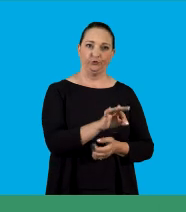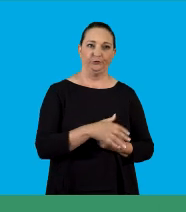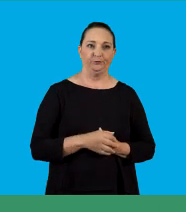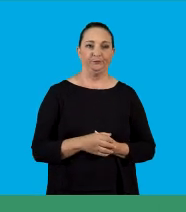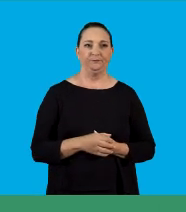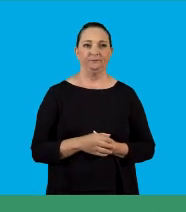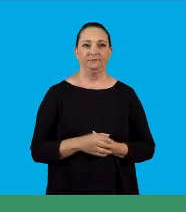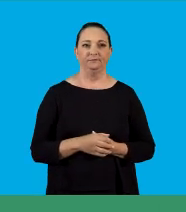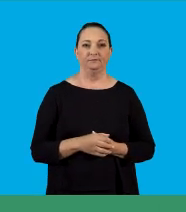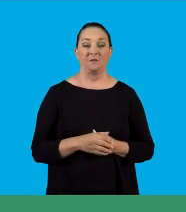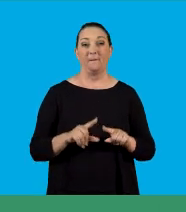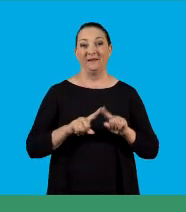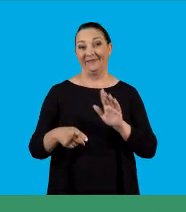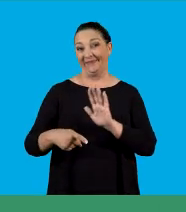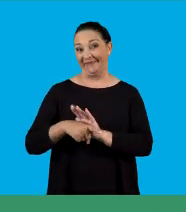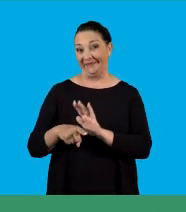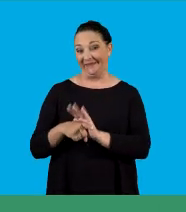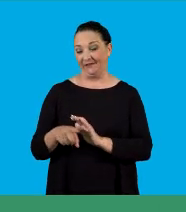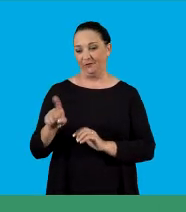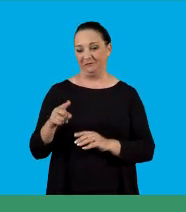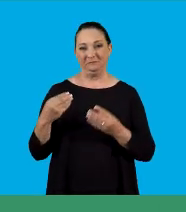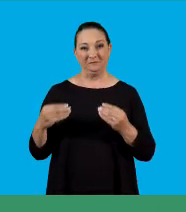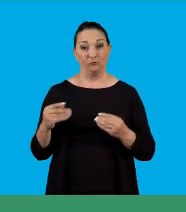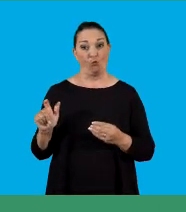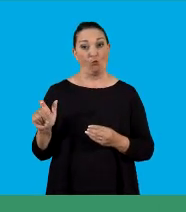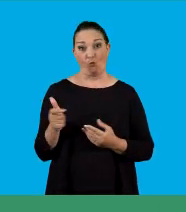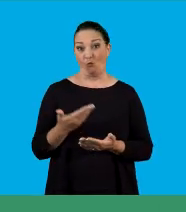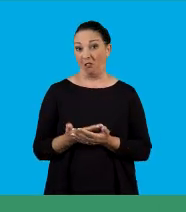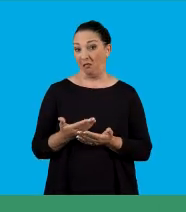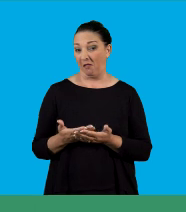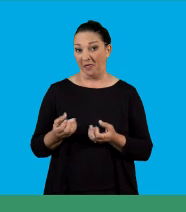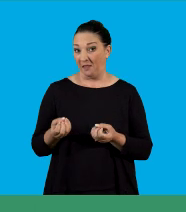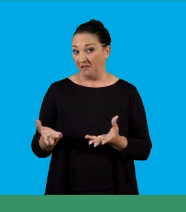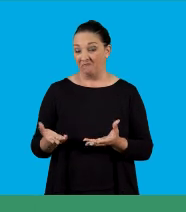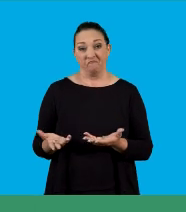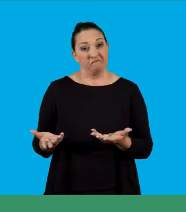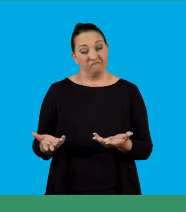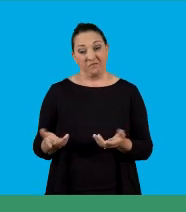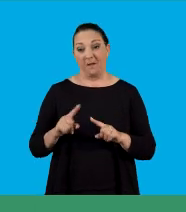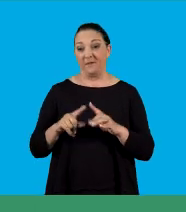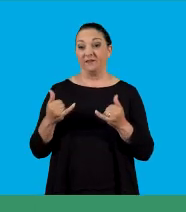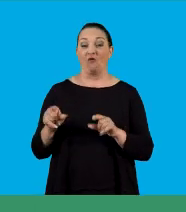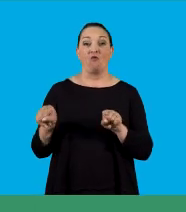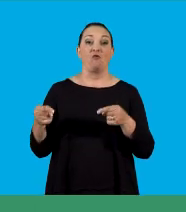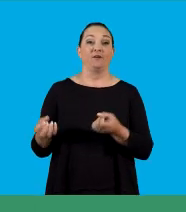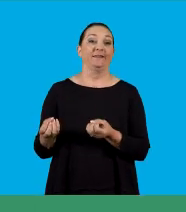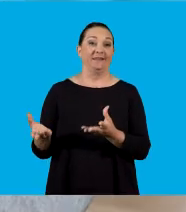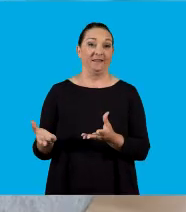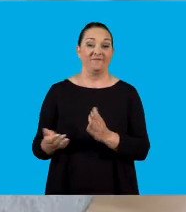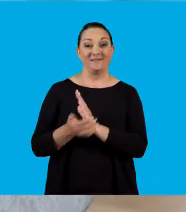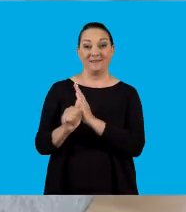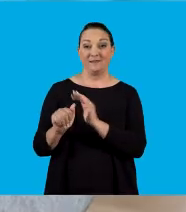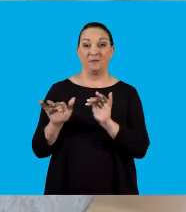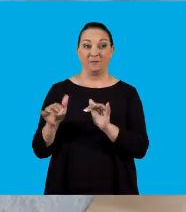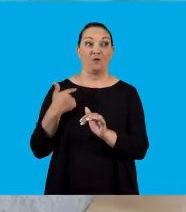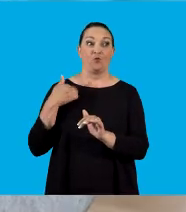now. Businesses who cannot offer fringe benefits, they fail to attract the skilled workers, because skilled workers, they